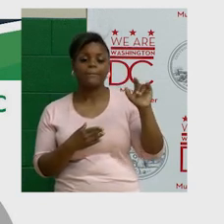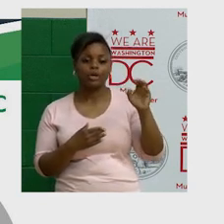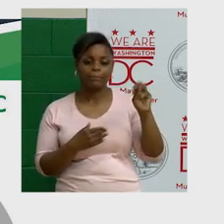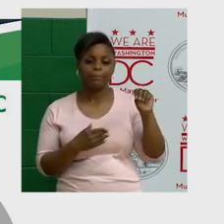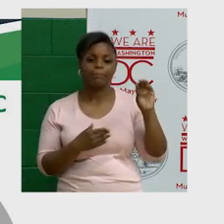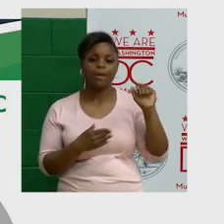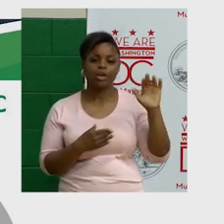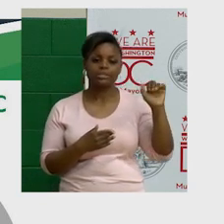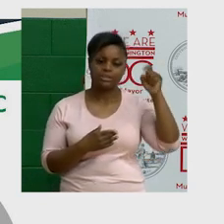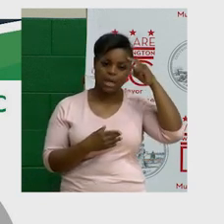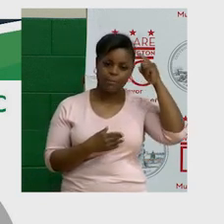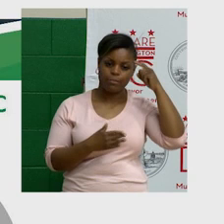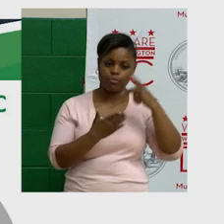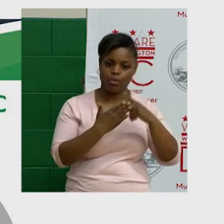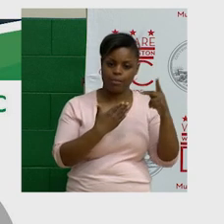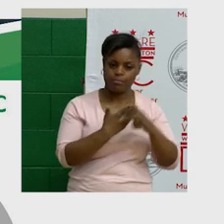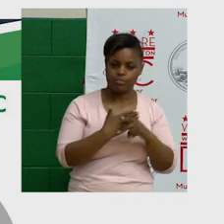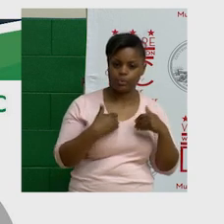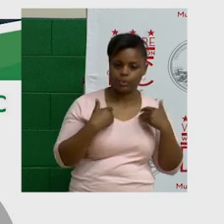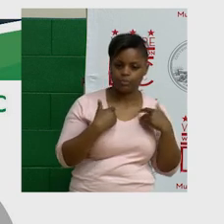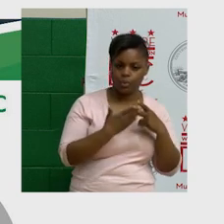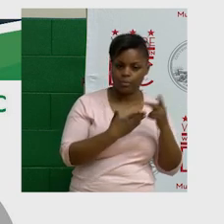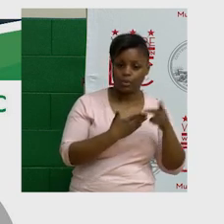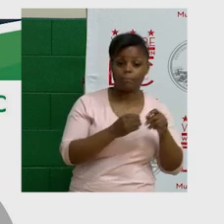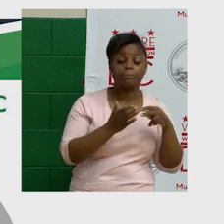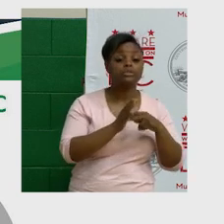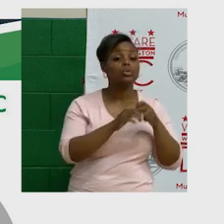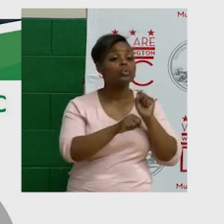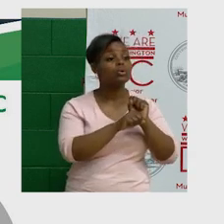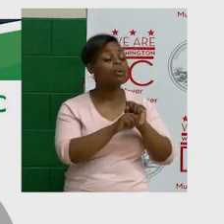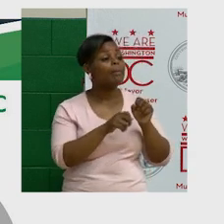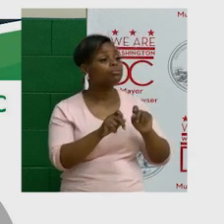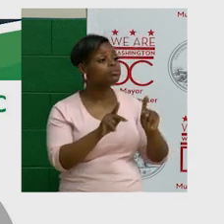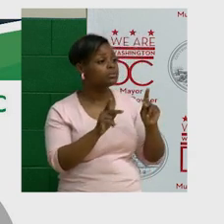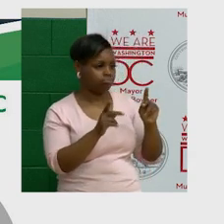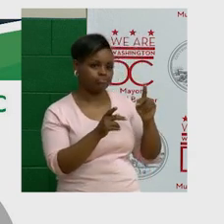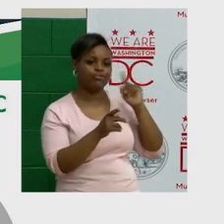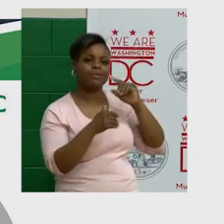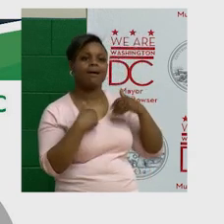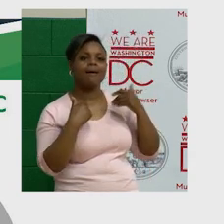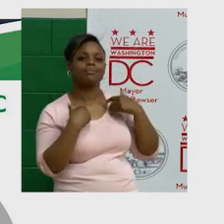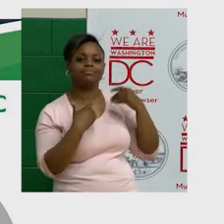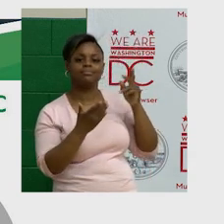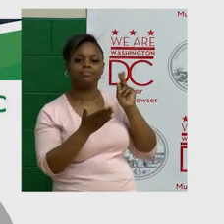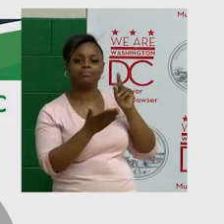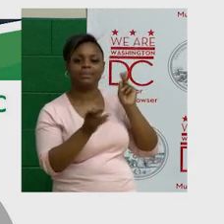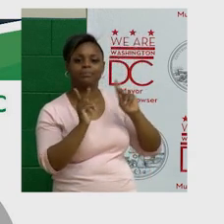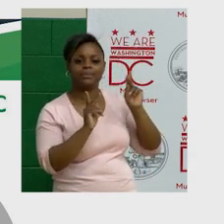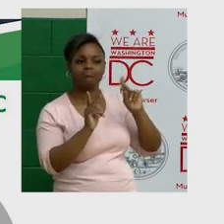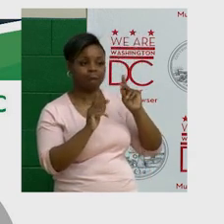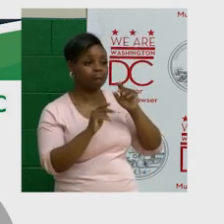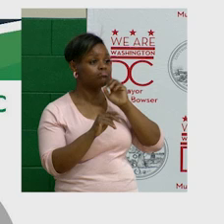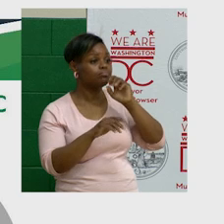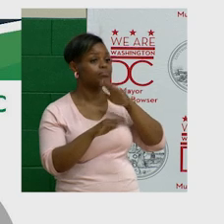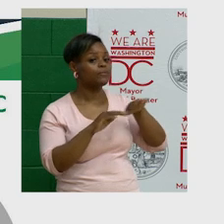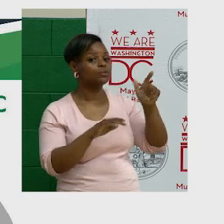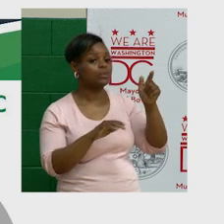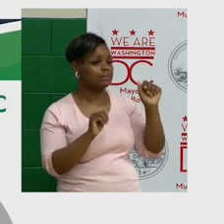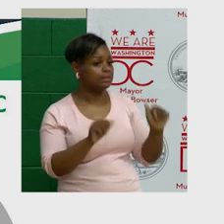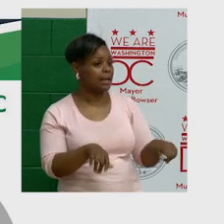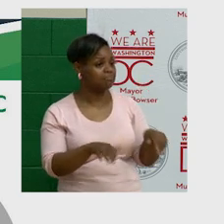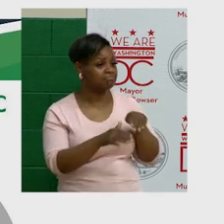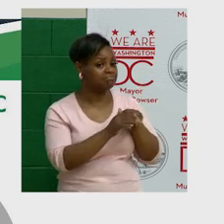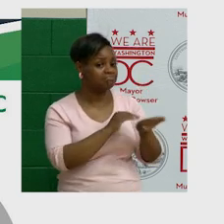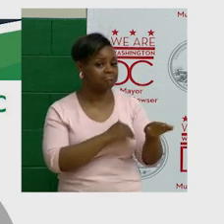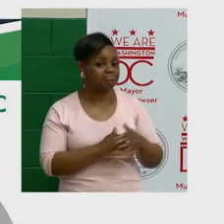provides employment opportunities for young people, including those over 21 during the summer break. $10 million for job